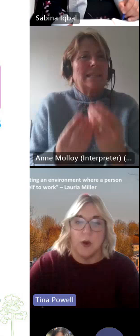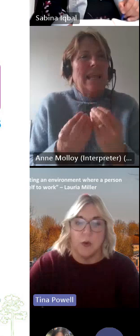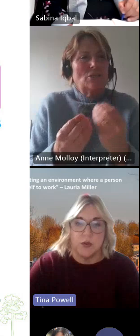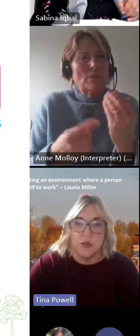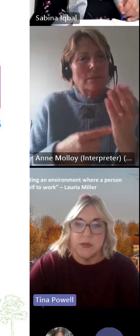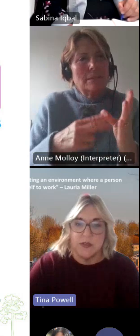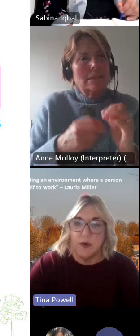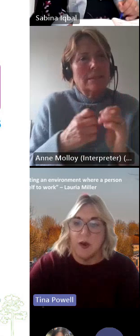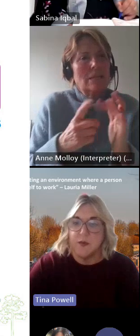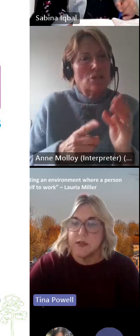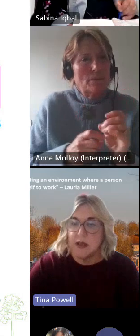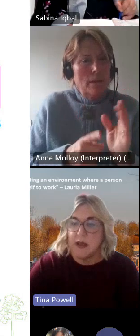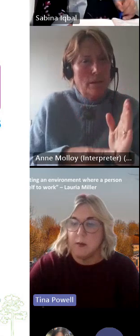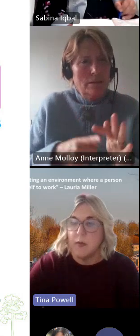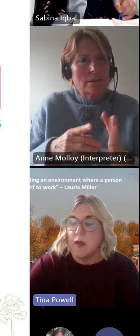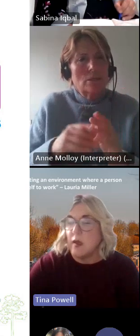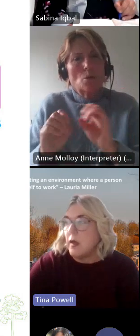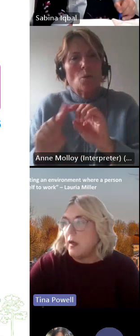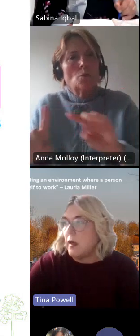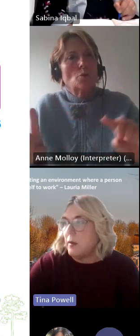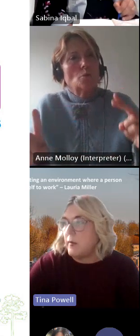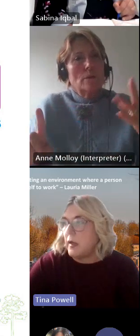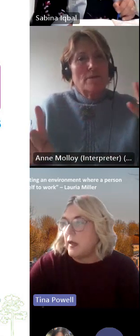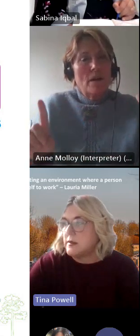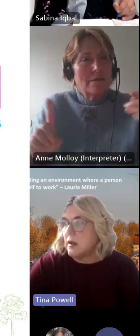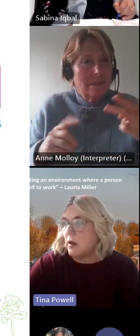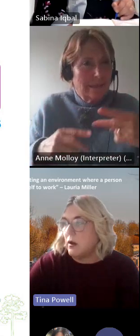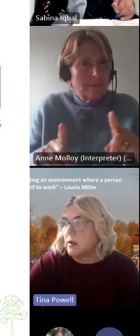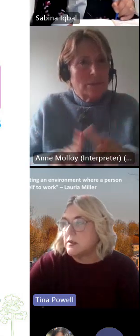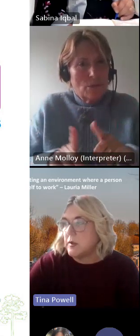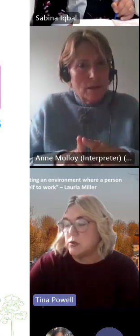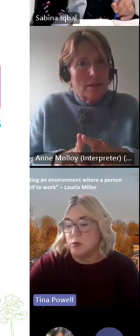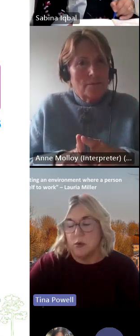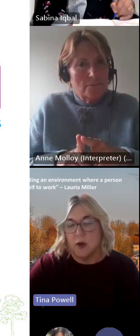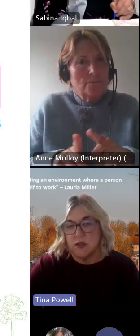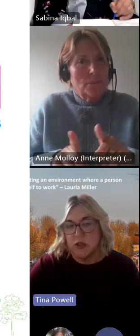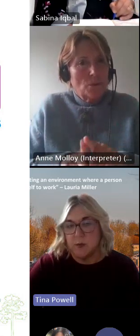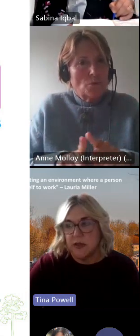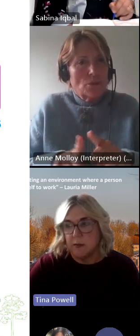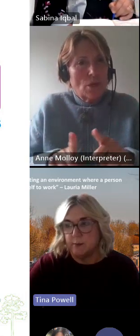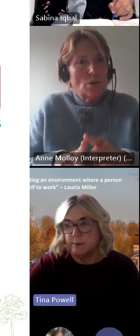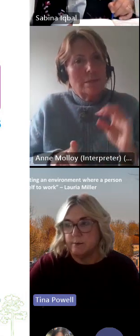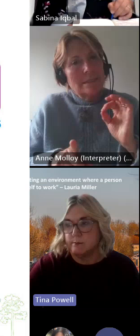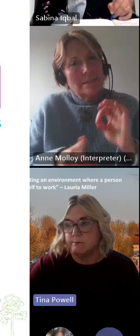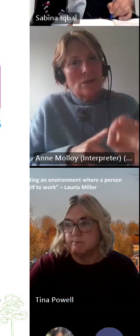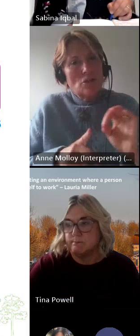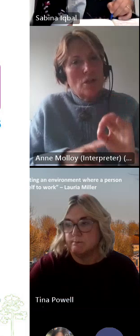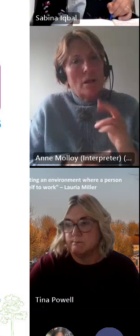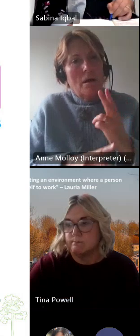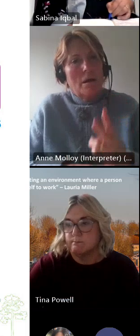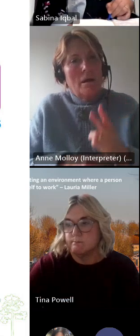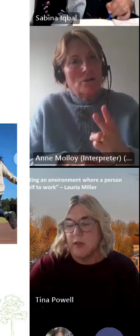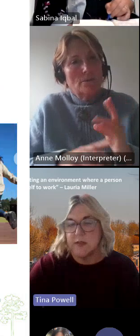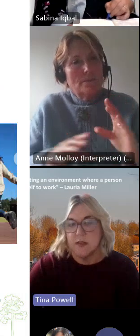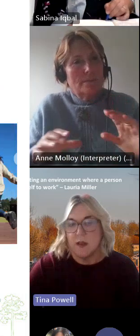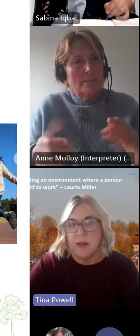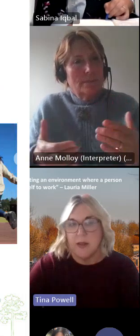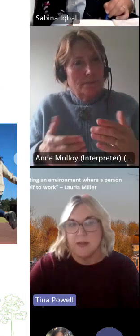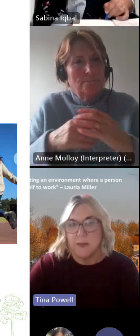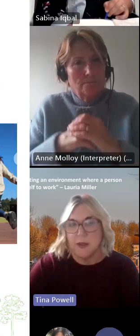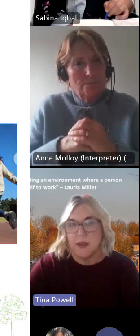also through our 0 to 25 scheme and our special guardianship team.